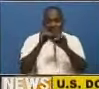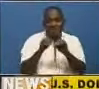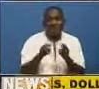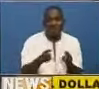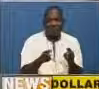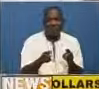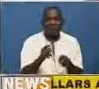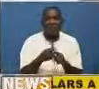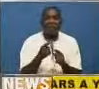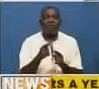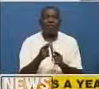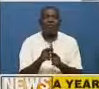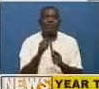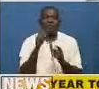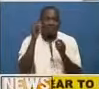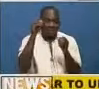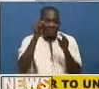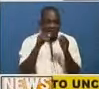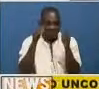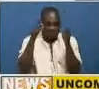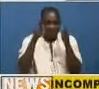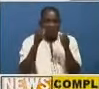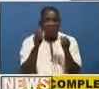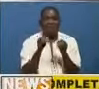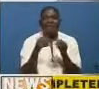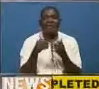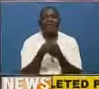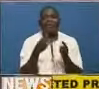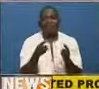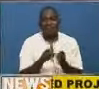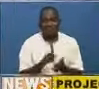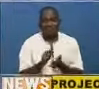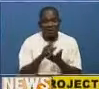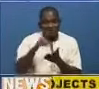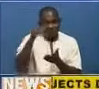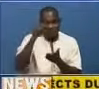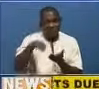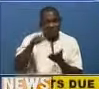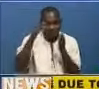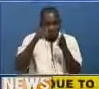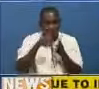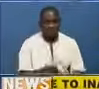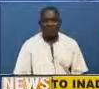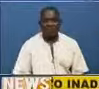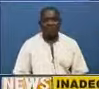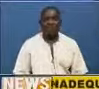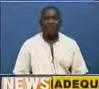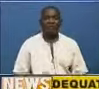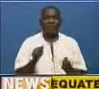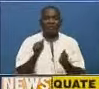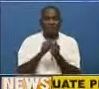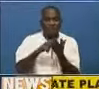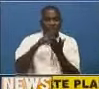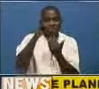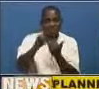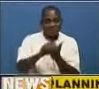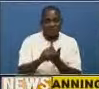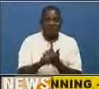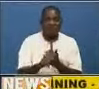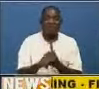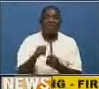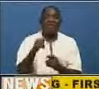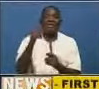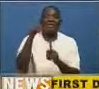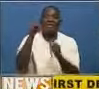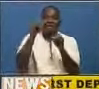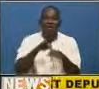method from being teacher-focused to the modern method, which is student-centered. Under this initiative, every